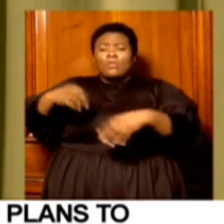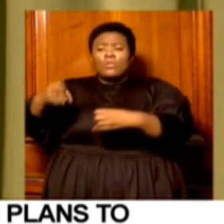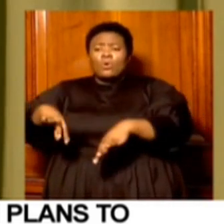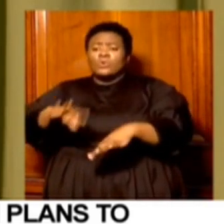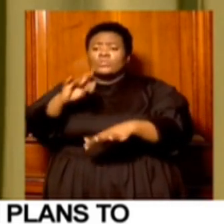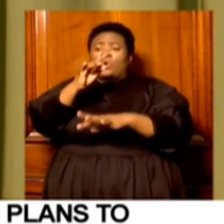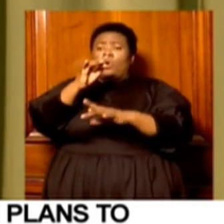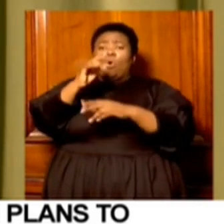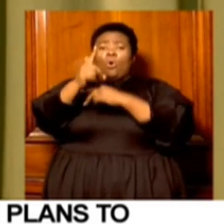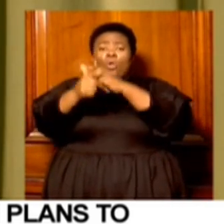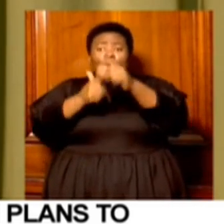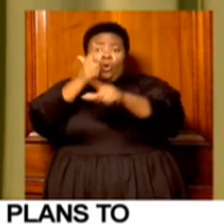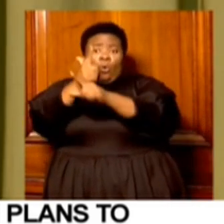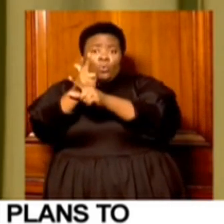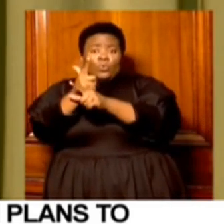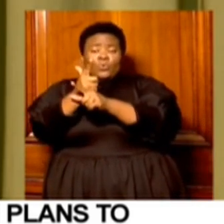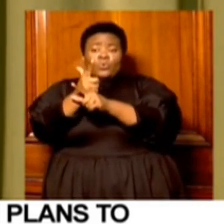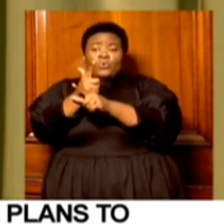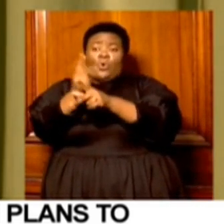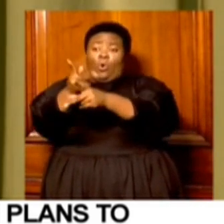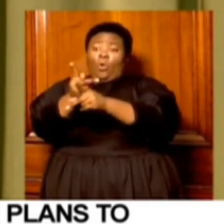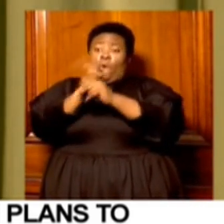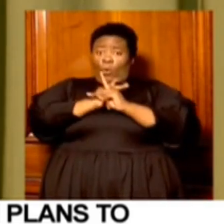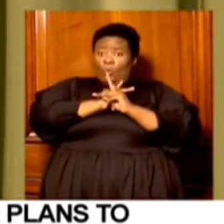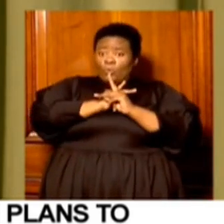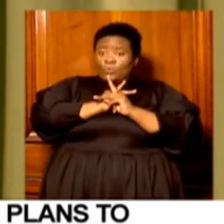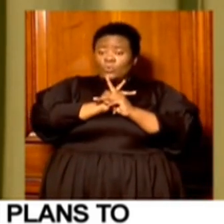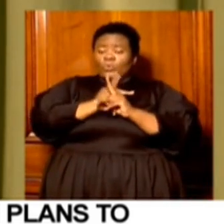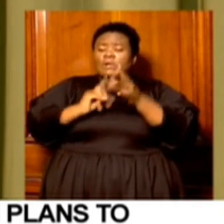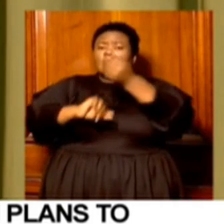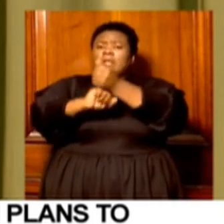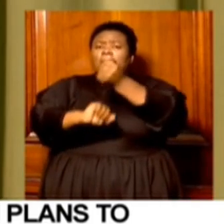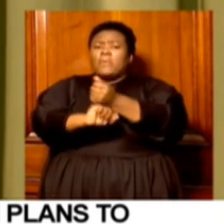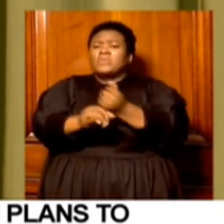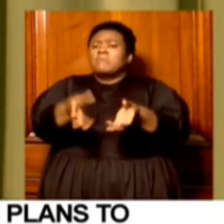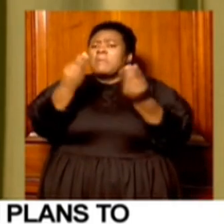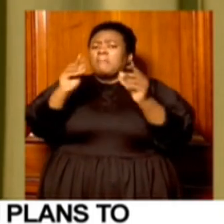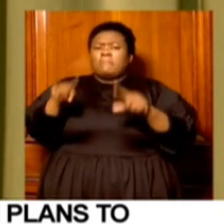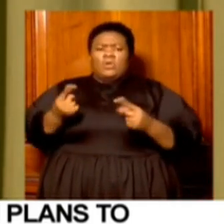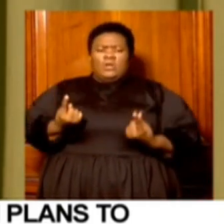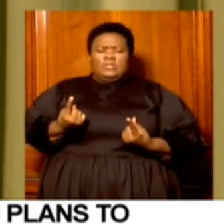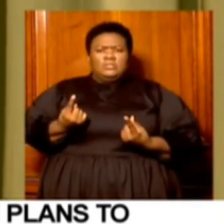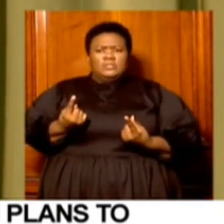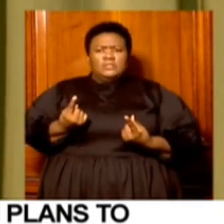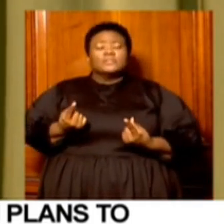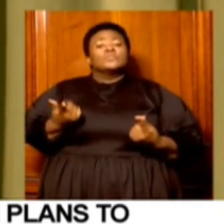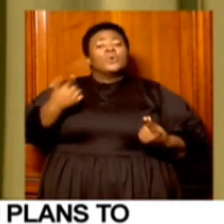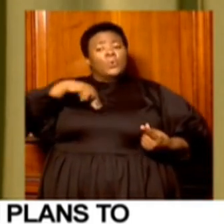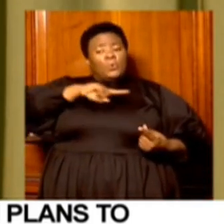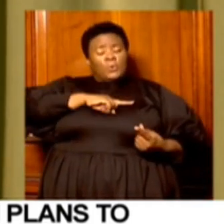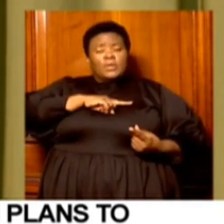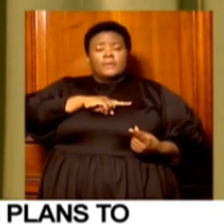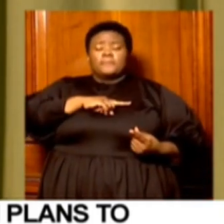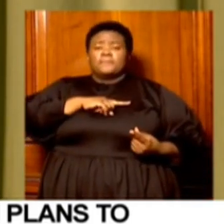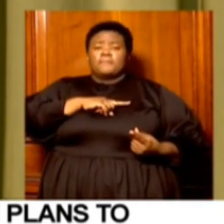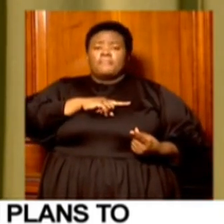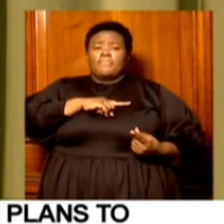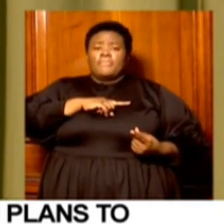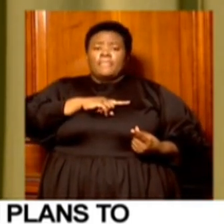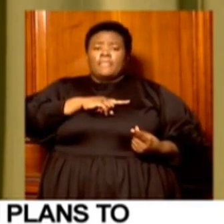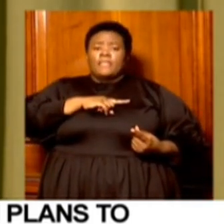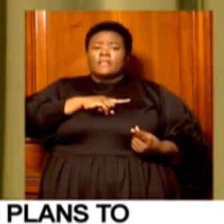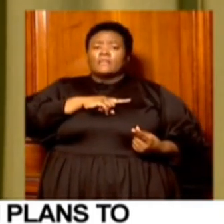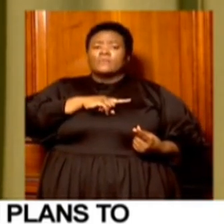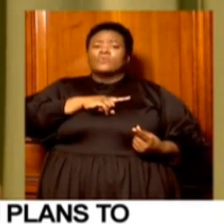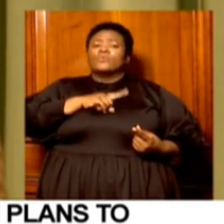and basically get this sort of support. They can't. So we have had to bring this as a way